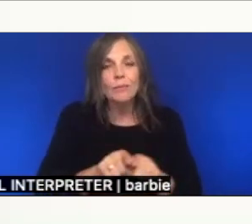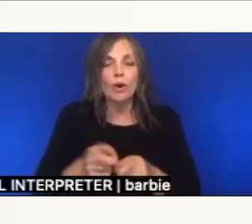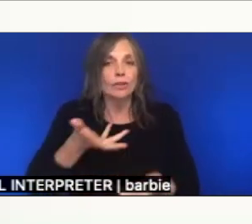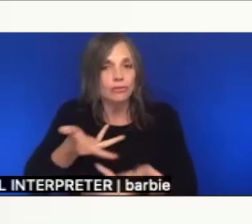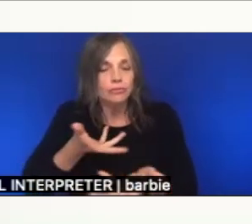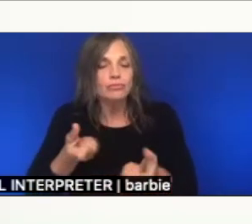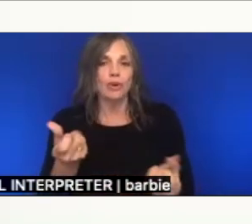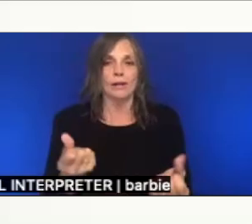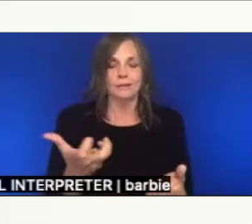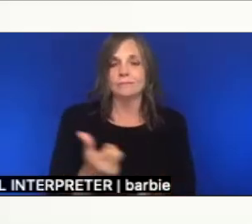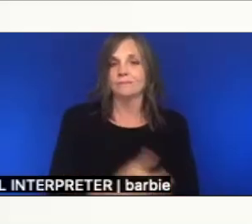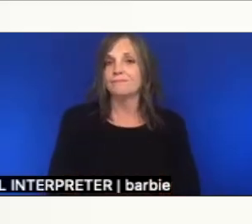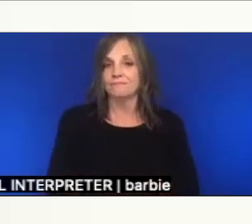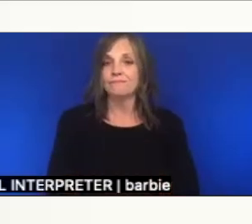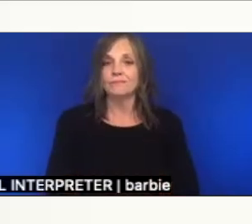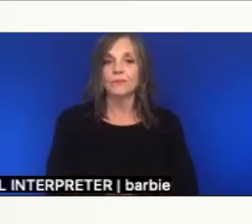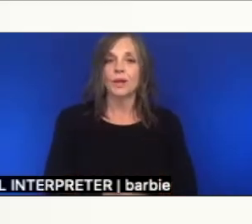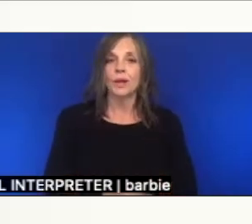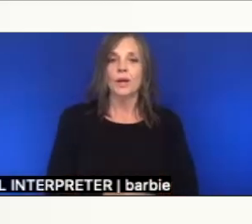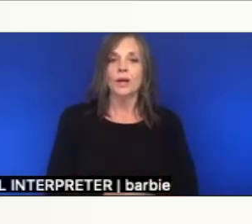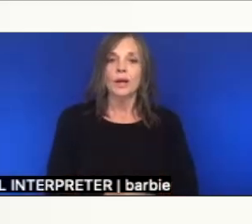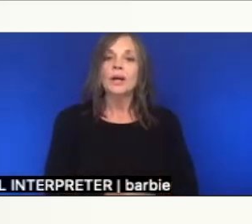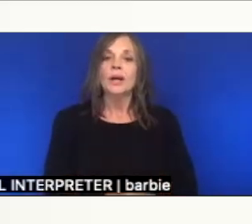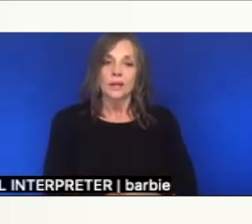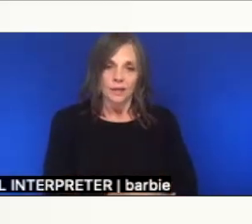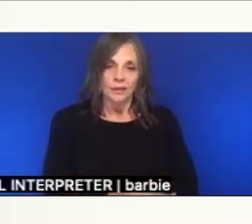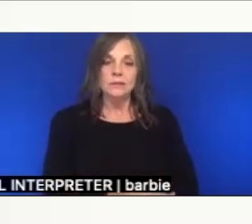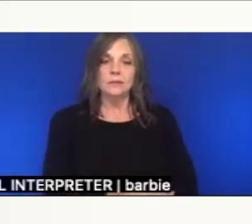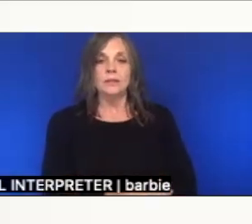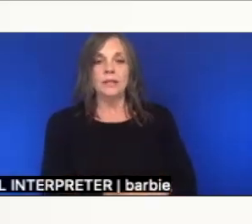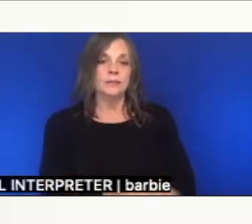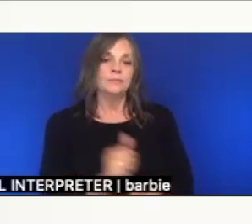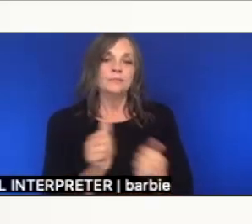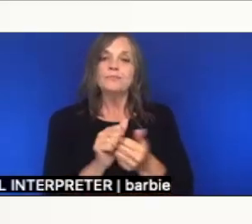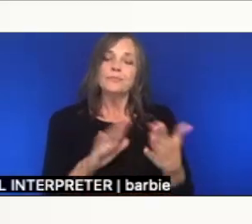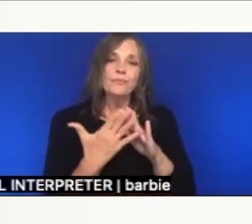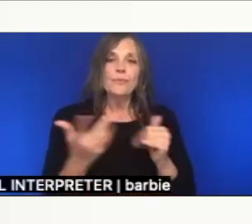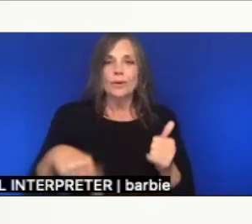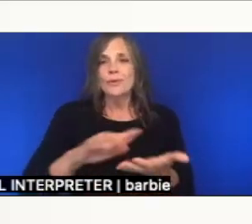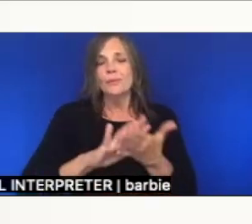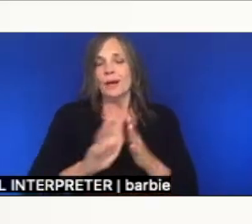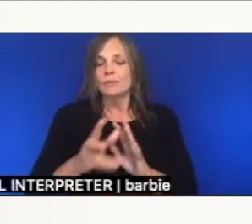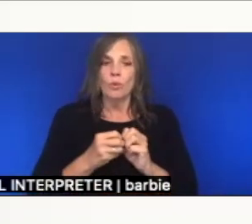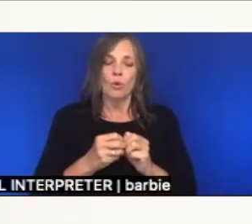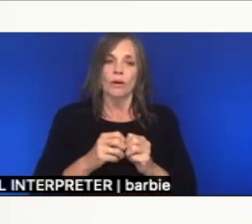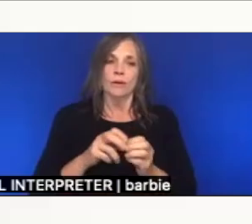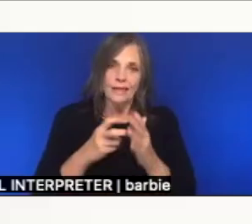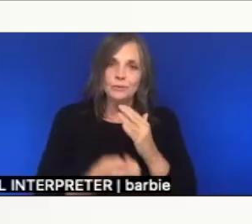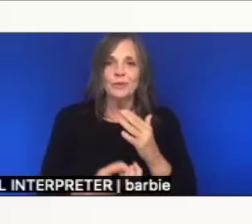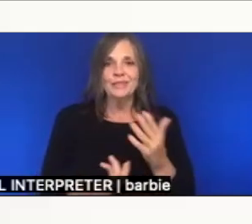and signing, with the community, then you will get more into it.